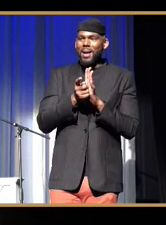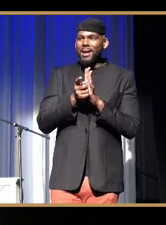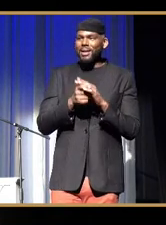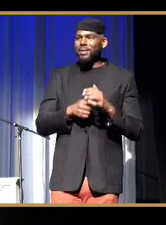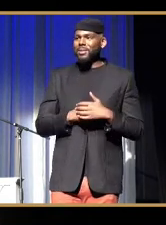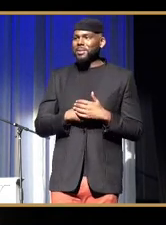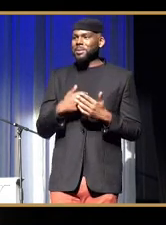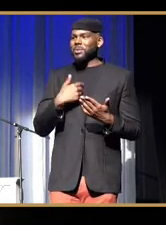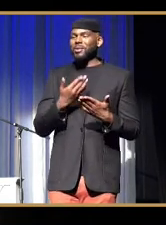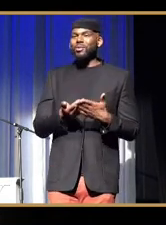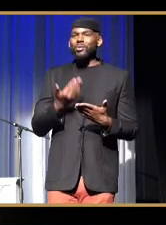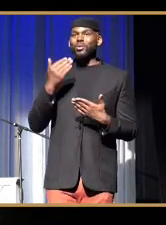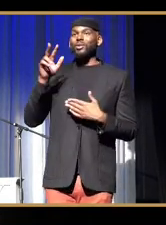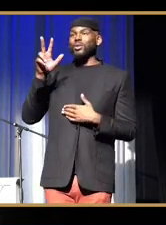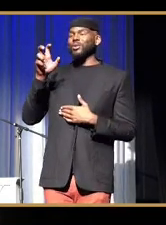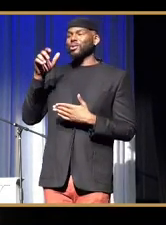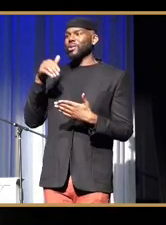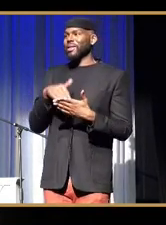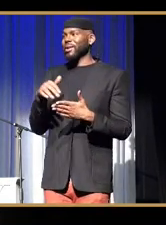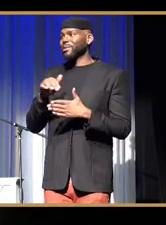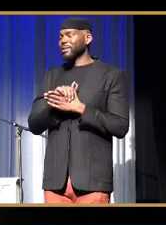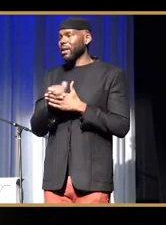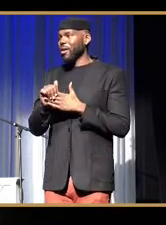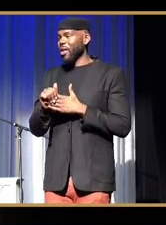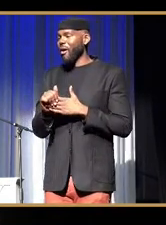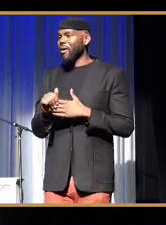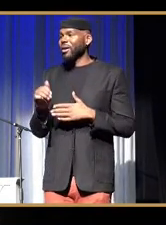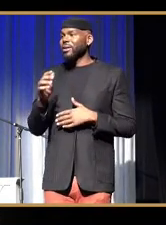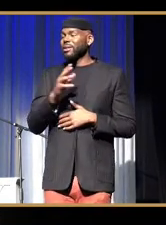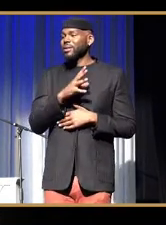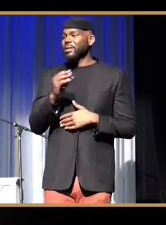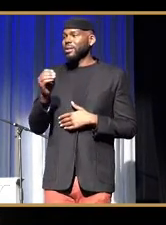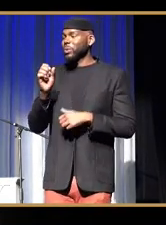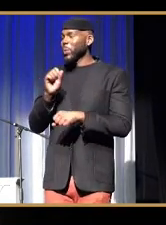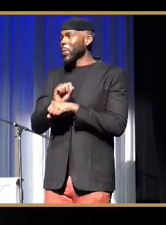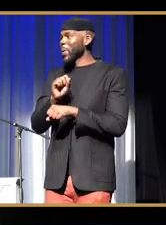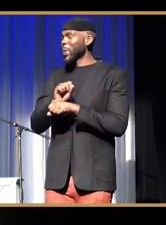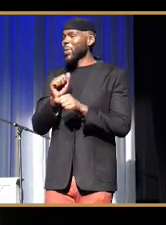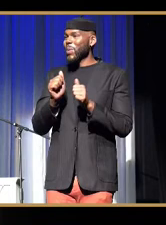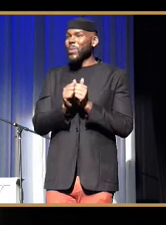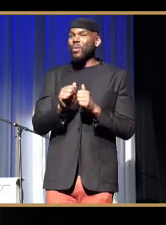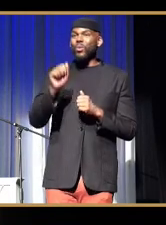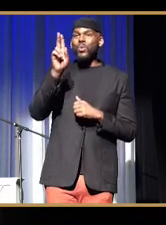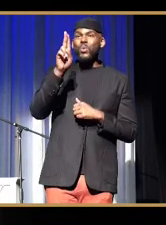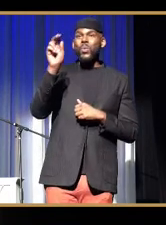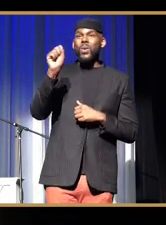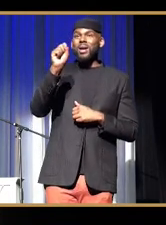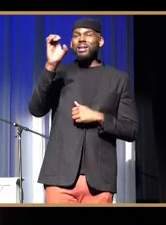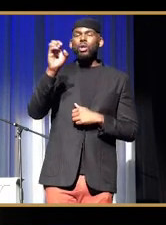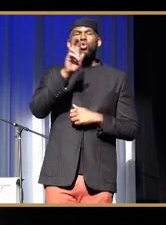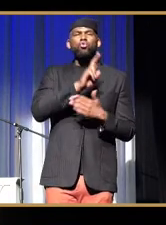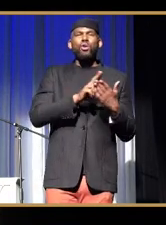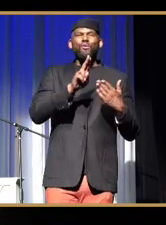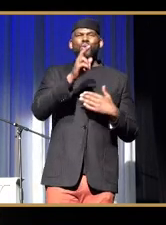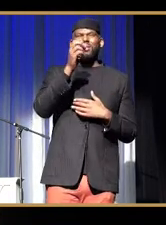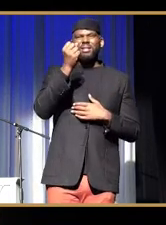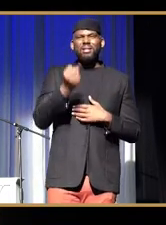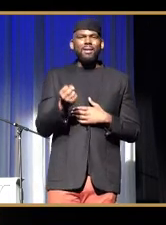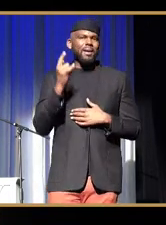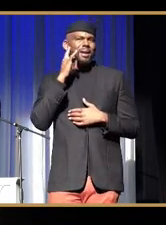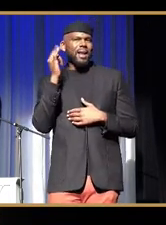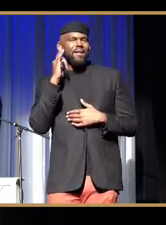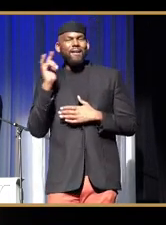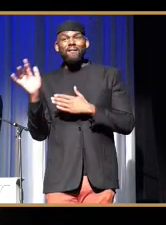We raised about $300,000 and worked with USC, University of Southern California School of